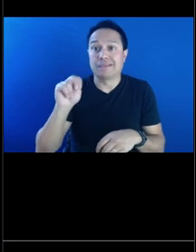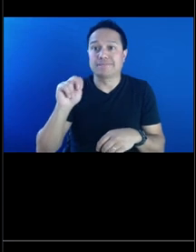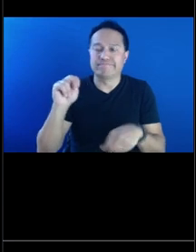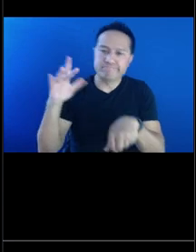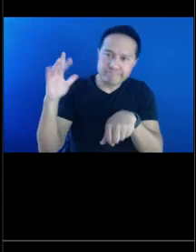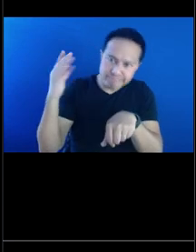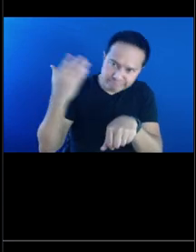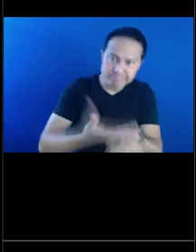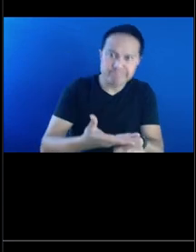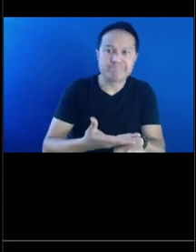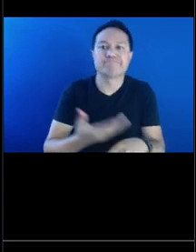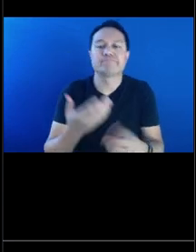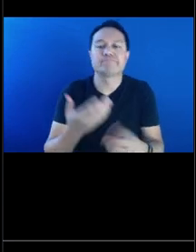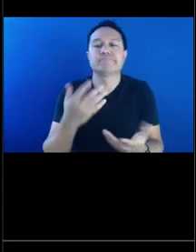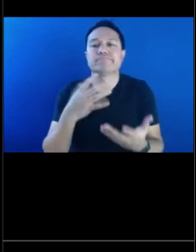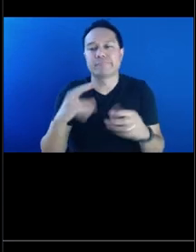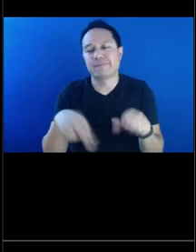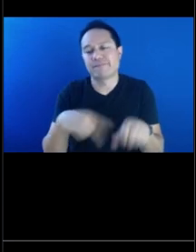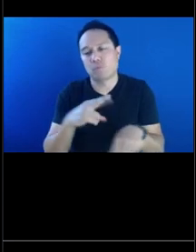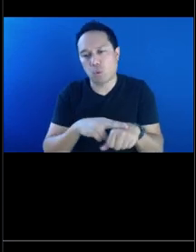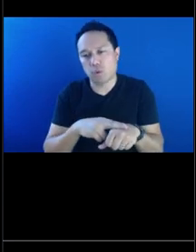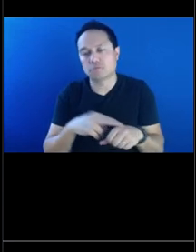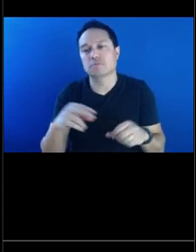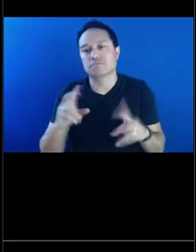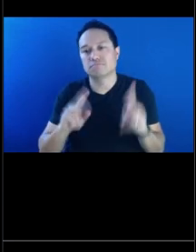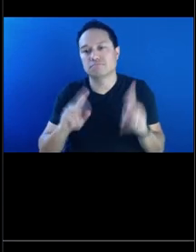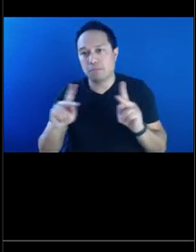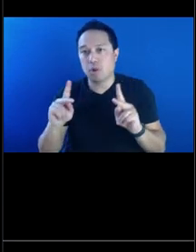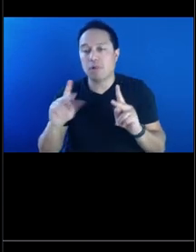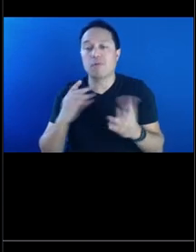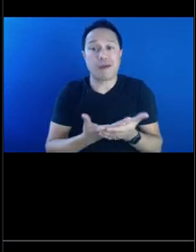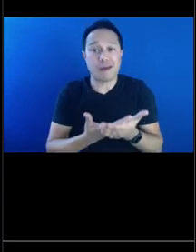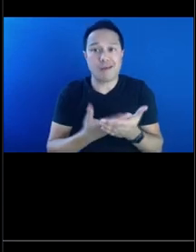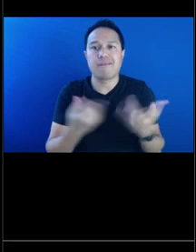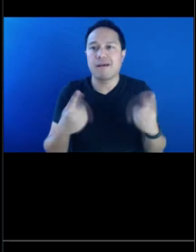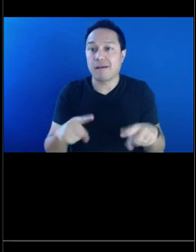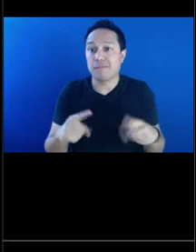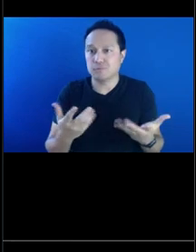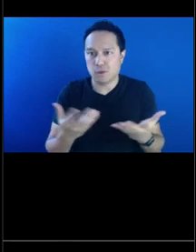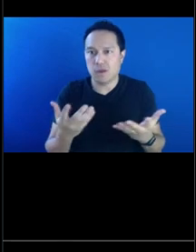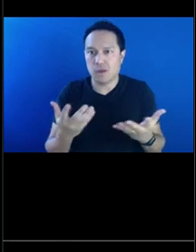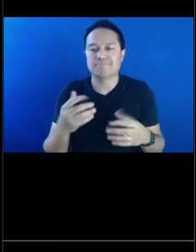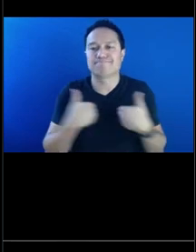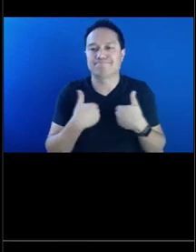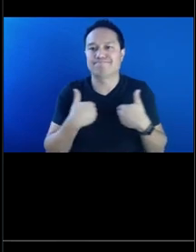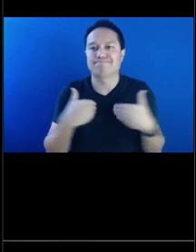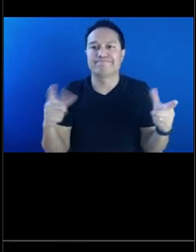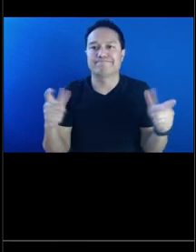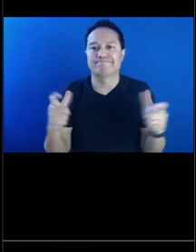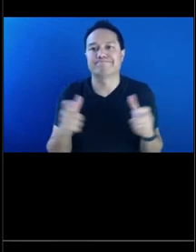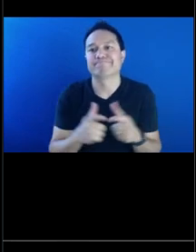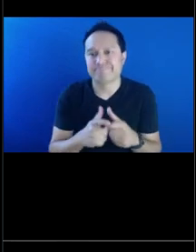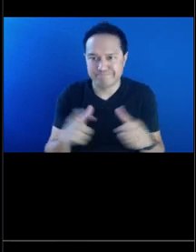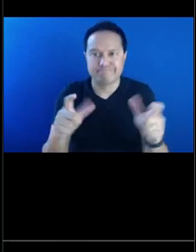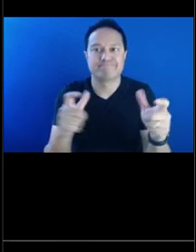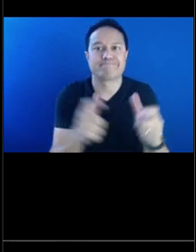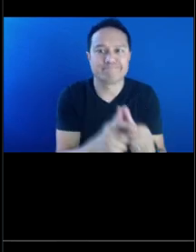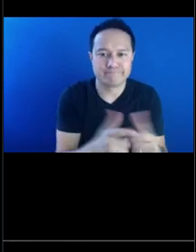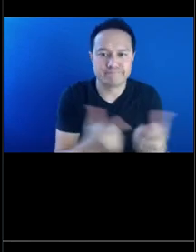as when humans come in, often what happens is several extinctions follow after that. And so the monk